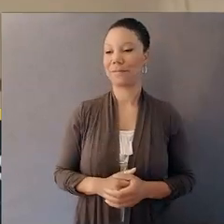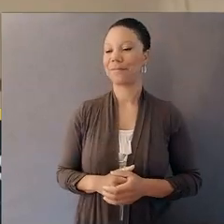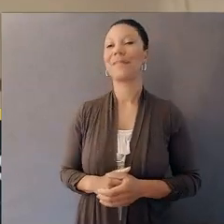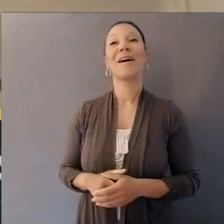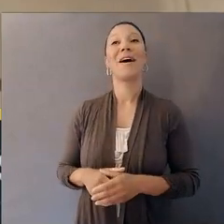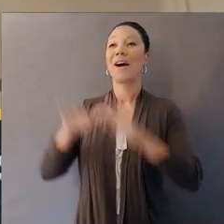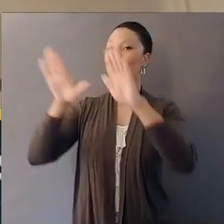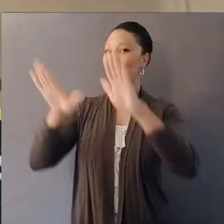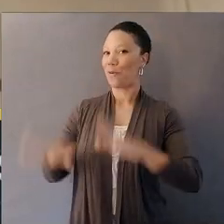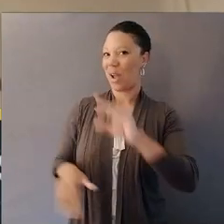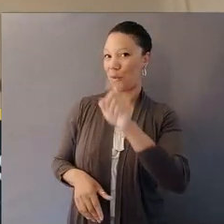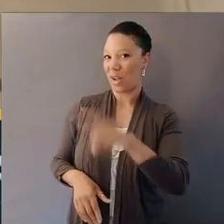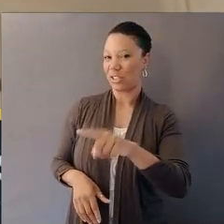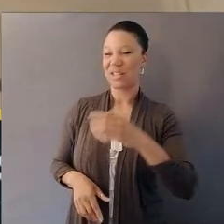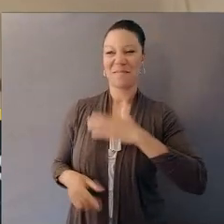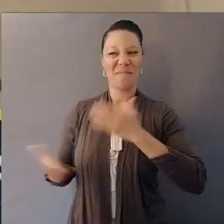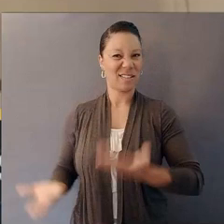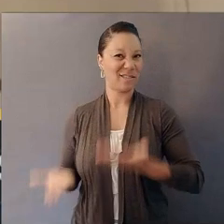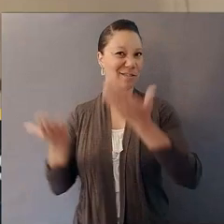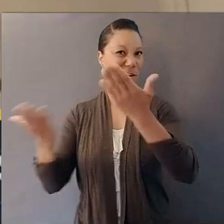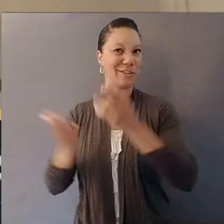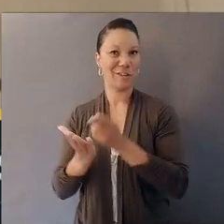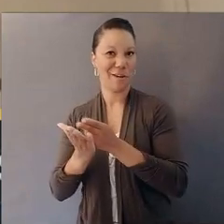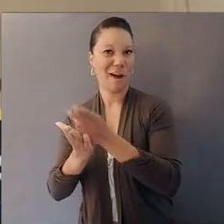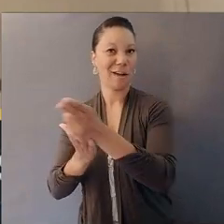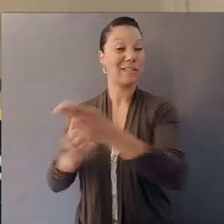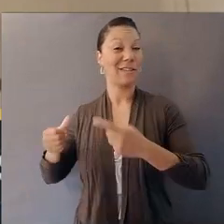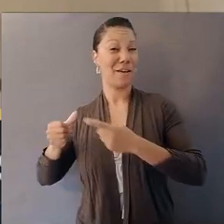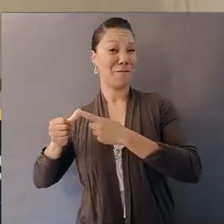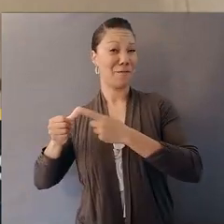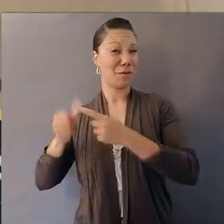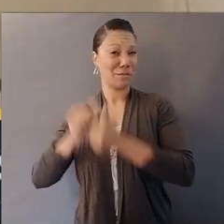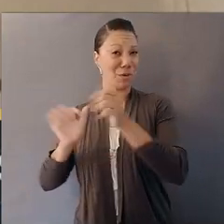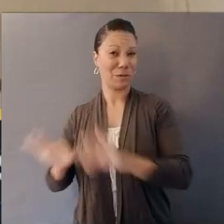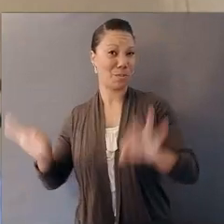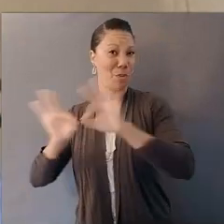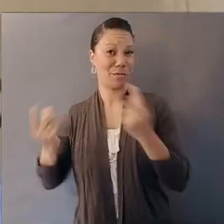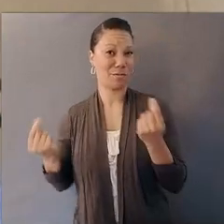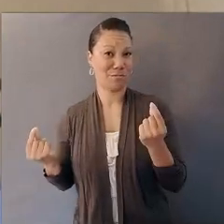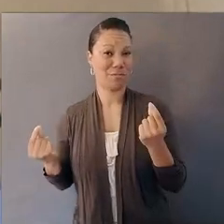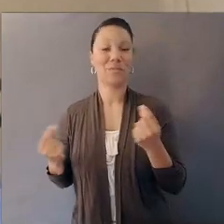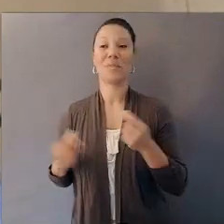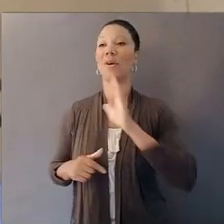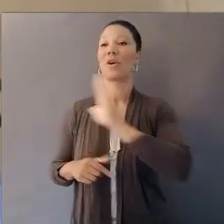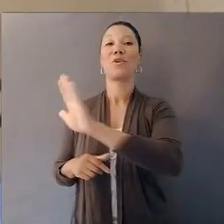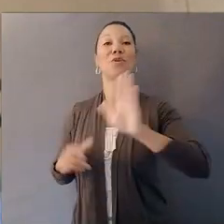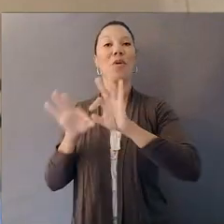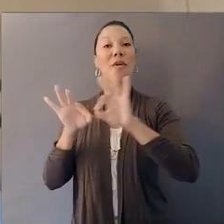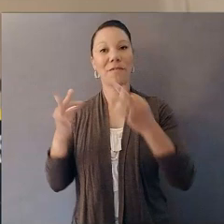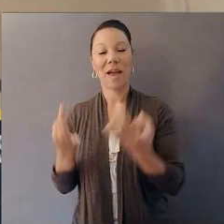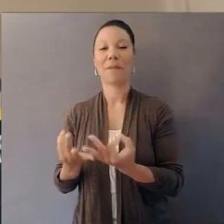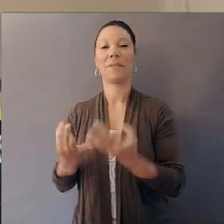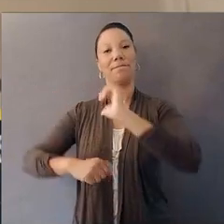question. The tips I have, honestly, the first and most important tip of all is to get your family on a